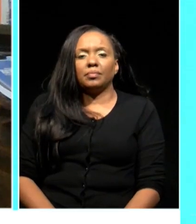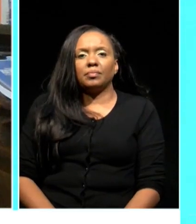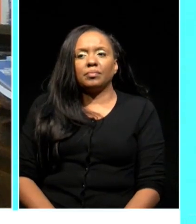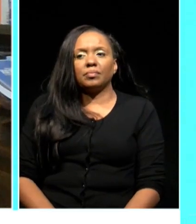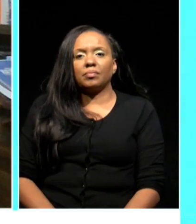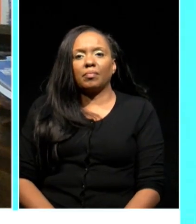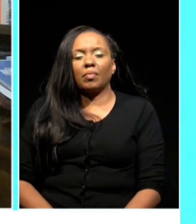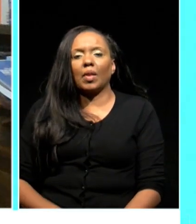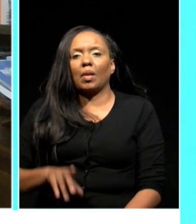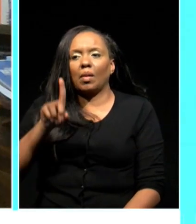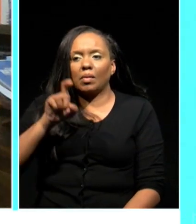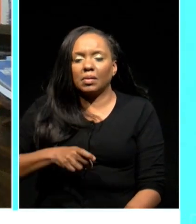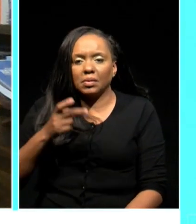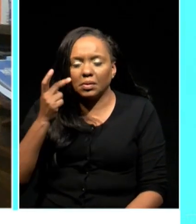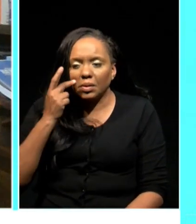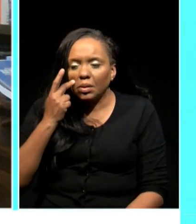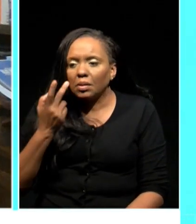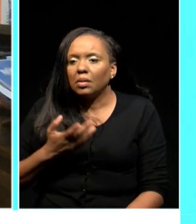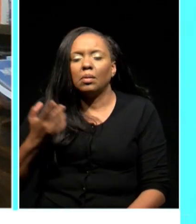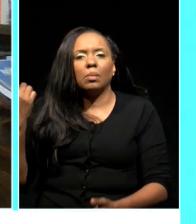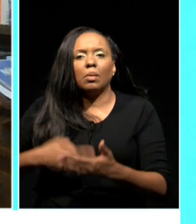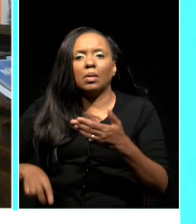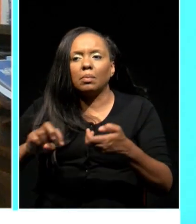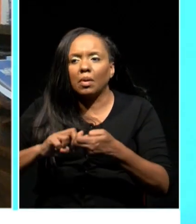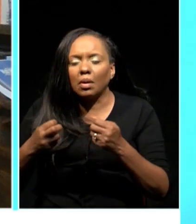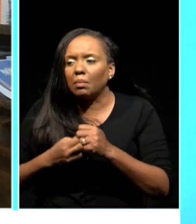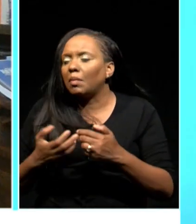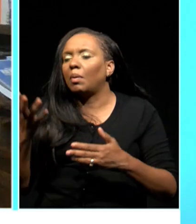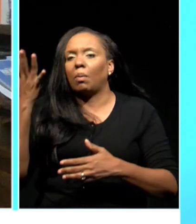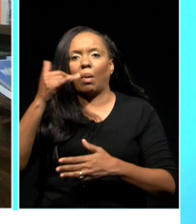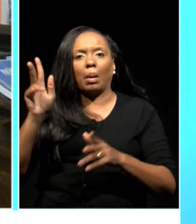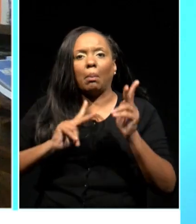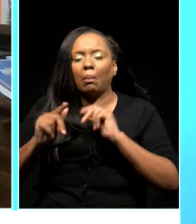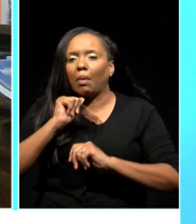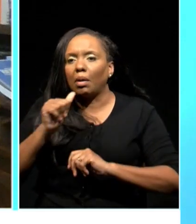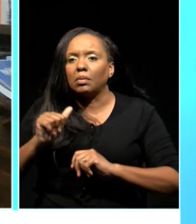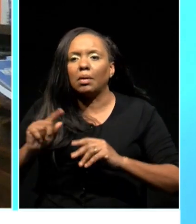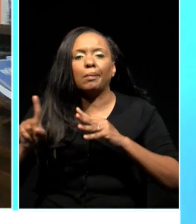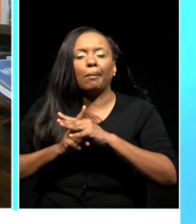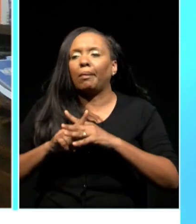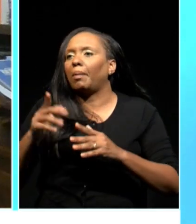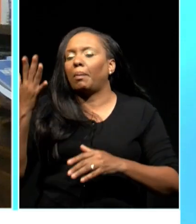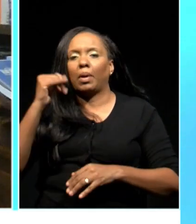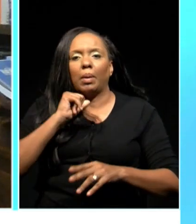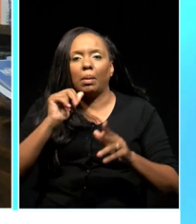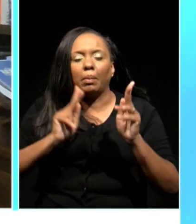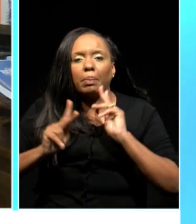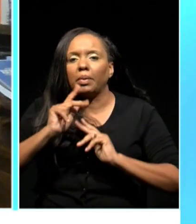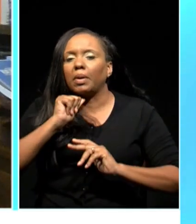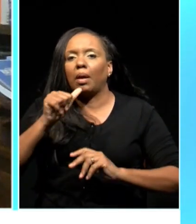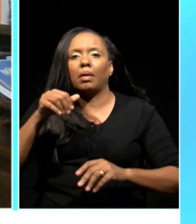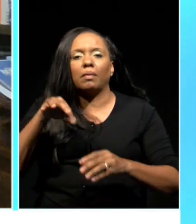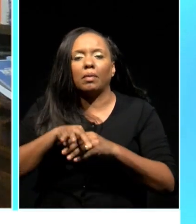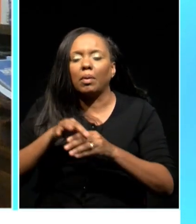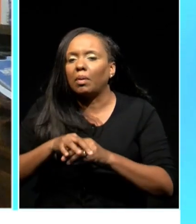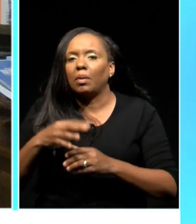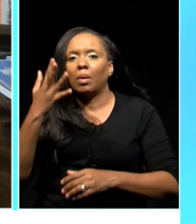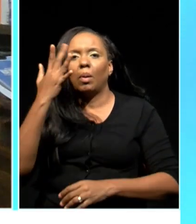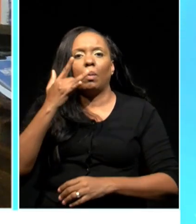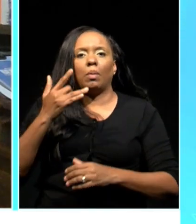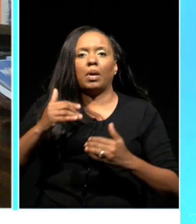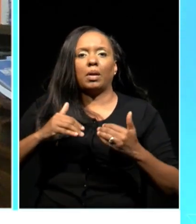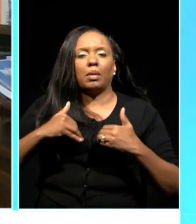the root of that. We need to understand the disillusionment of the primarily the young voters who decided that they were going to stay